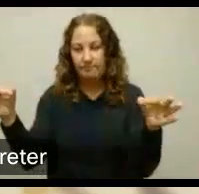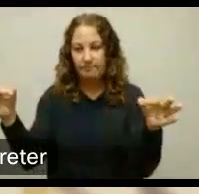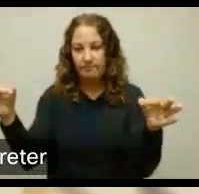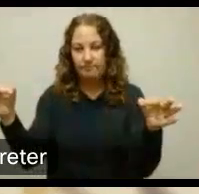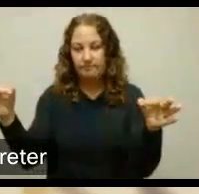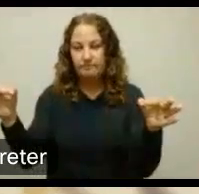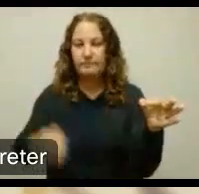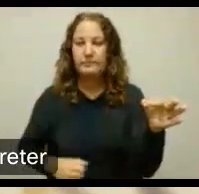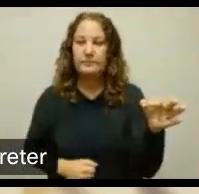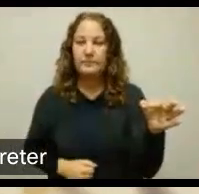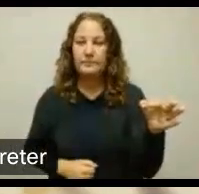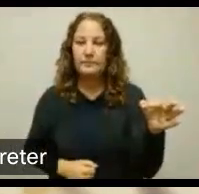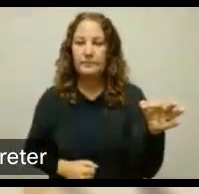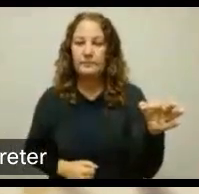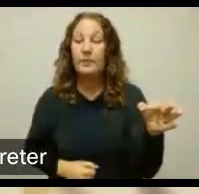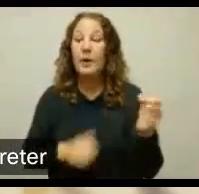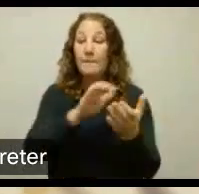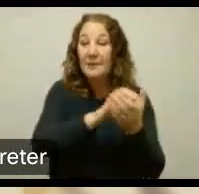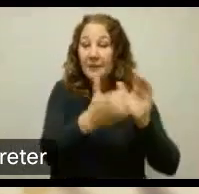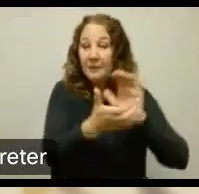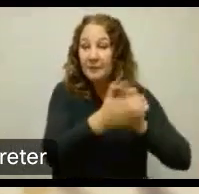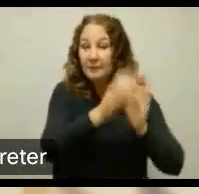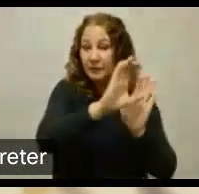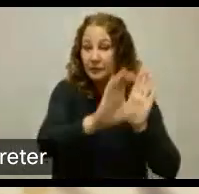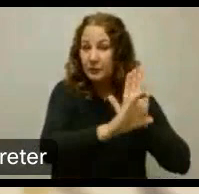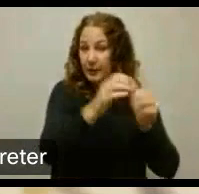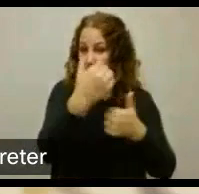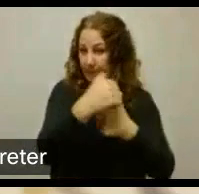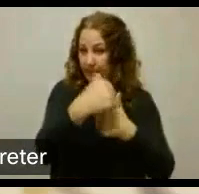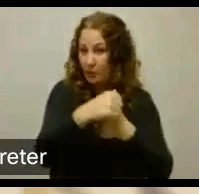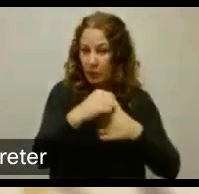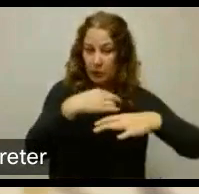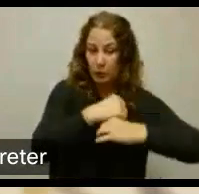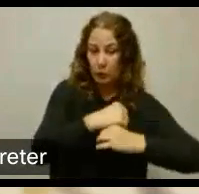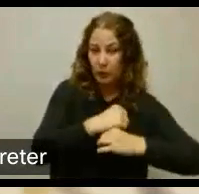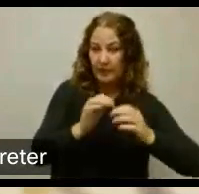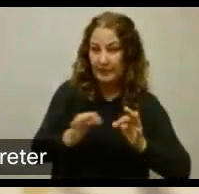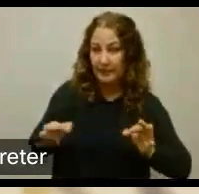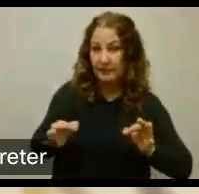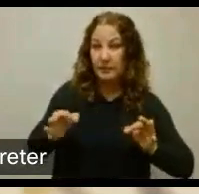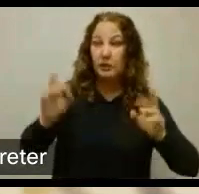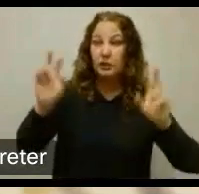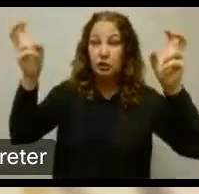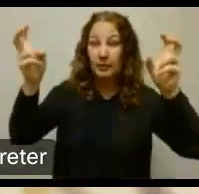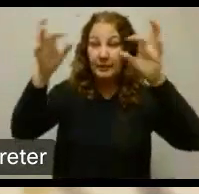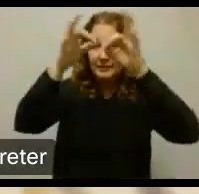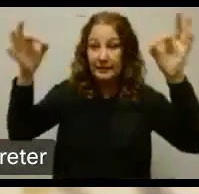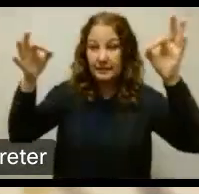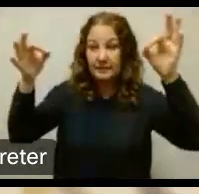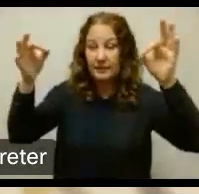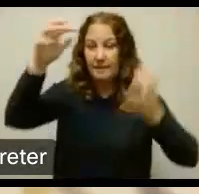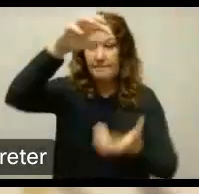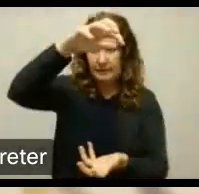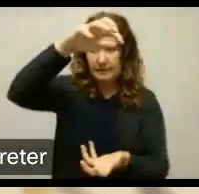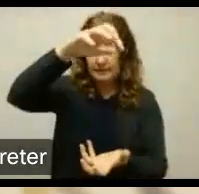In our burger picture, we remember that the concluding sentence and the topic sentence are the buns of our burger. So